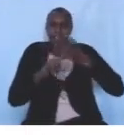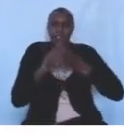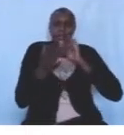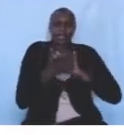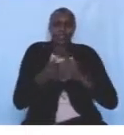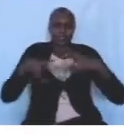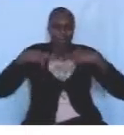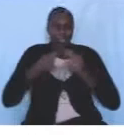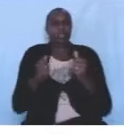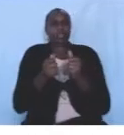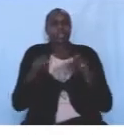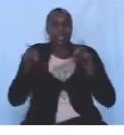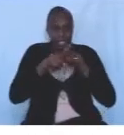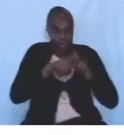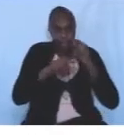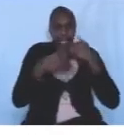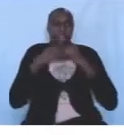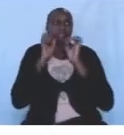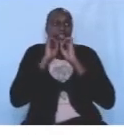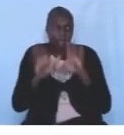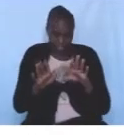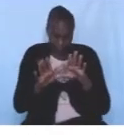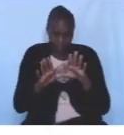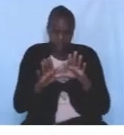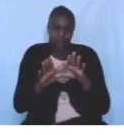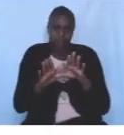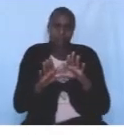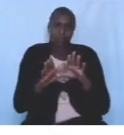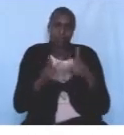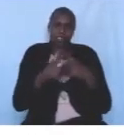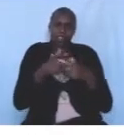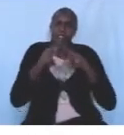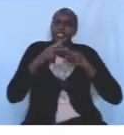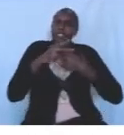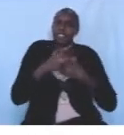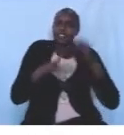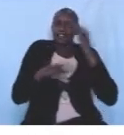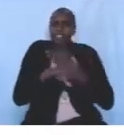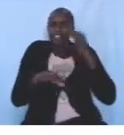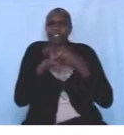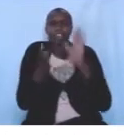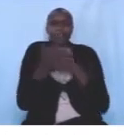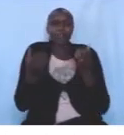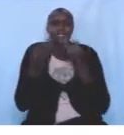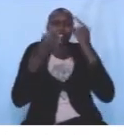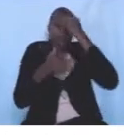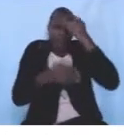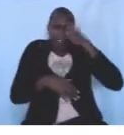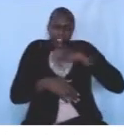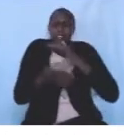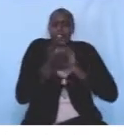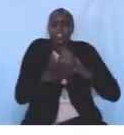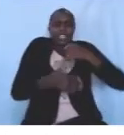healing also. And when they are not given that gift, they start faking miracles because they feel